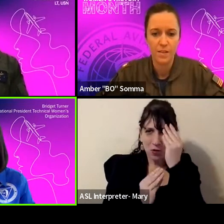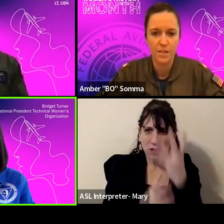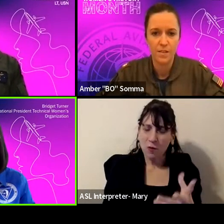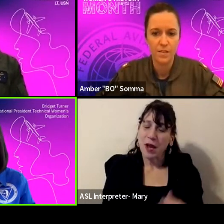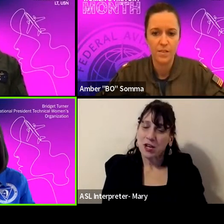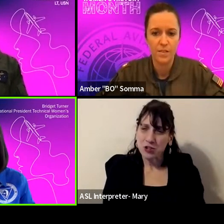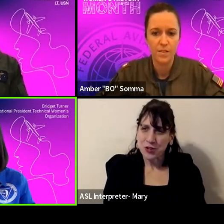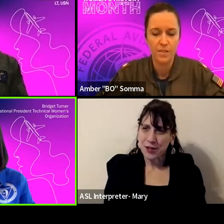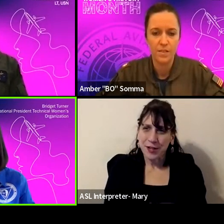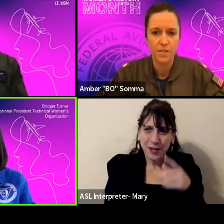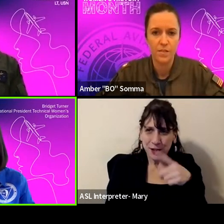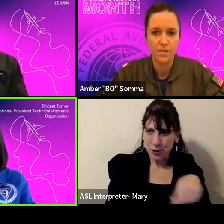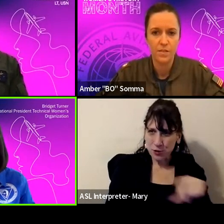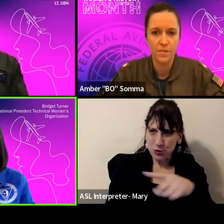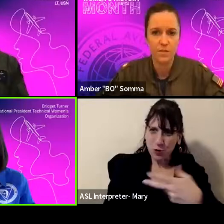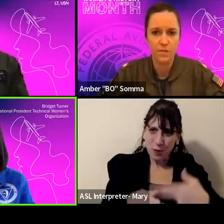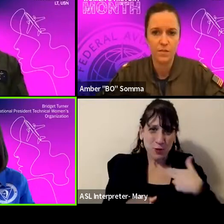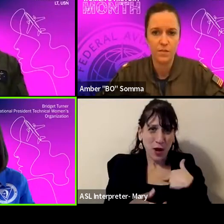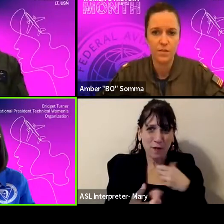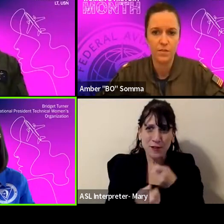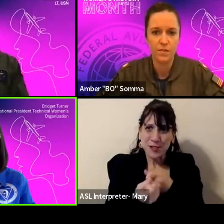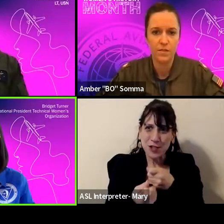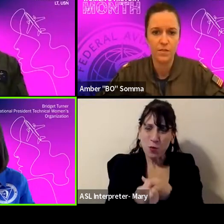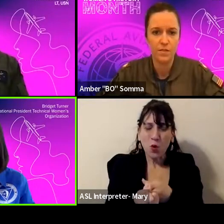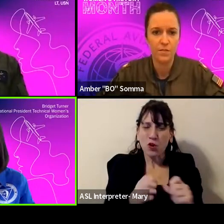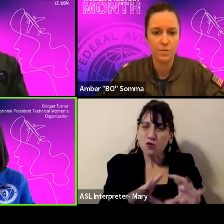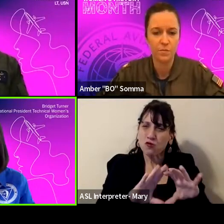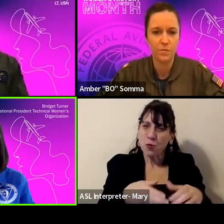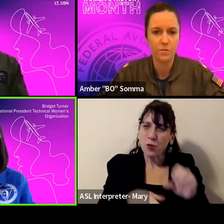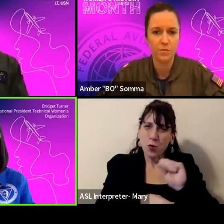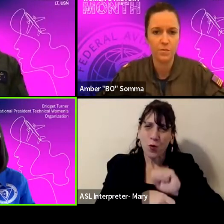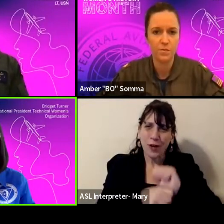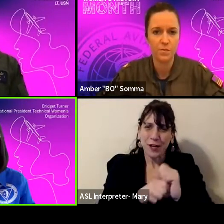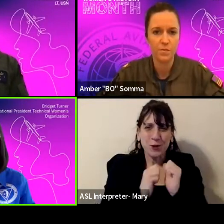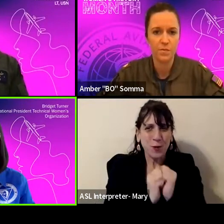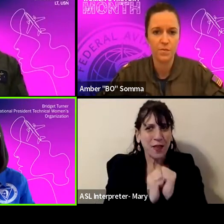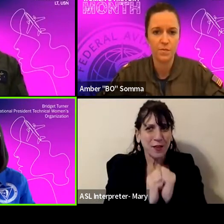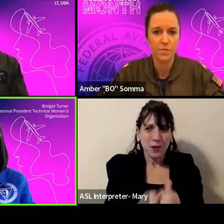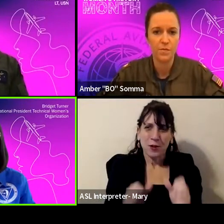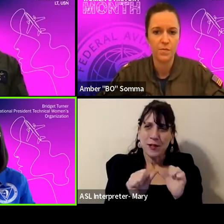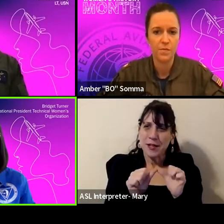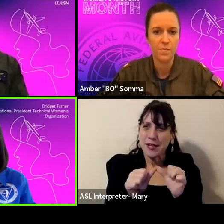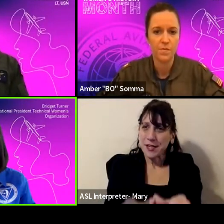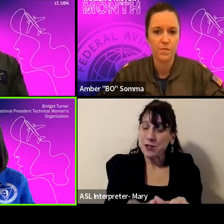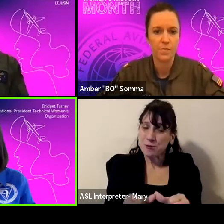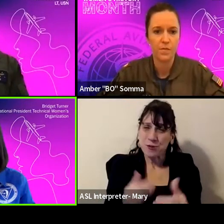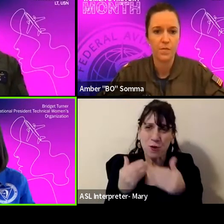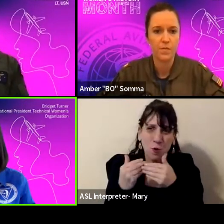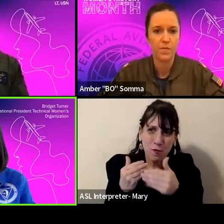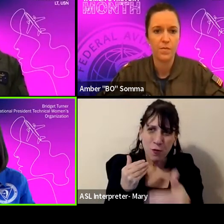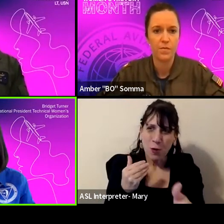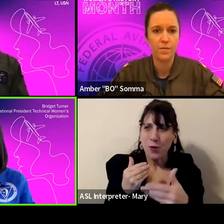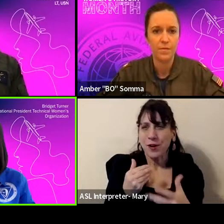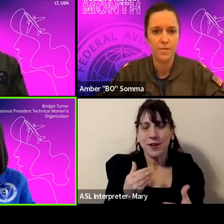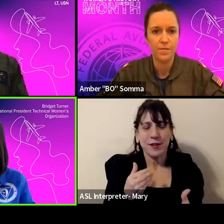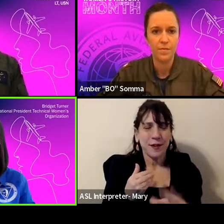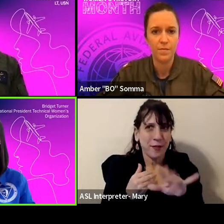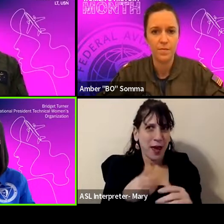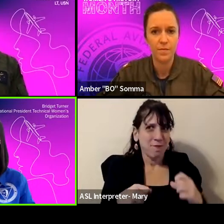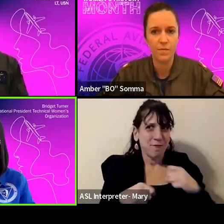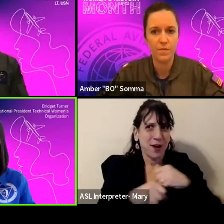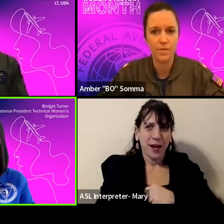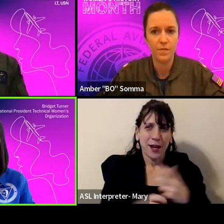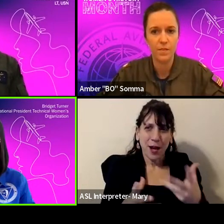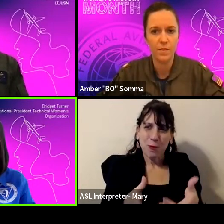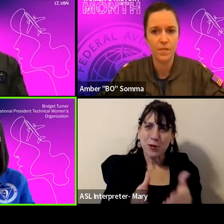you already mentioned, you have a support group and you guys are working together. So continue to move forward in that fight. I would like to